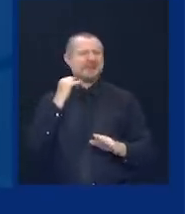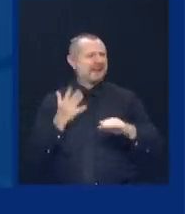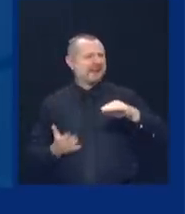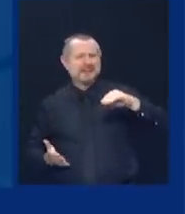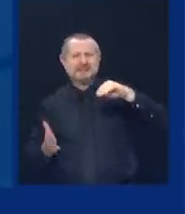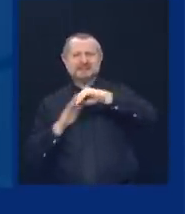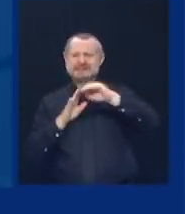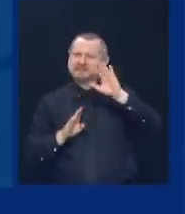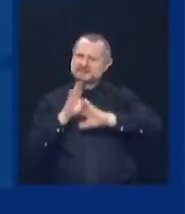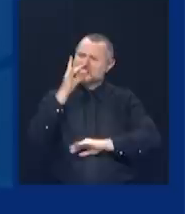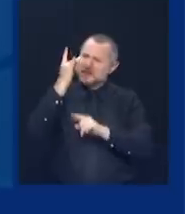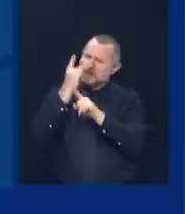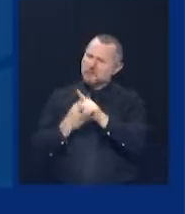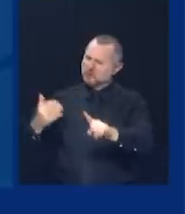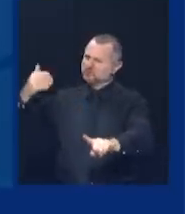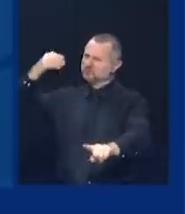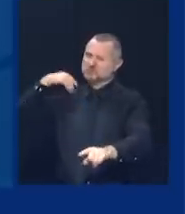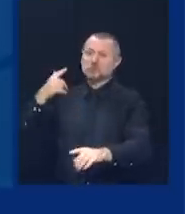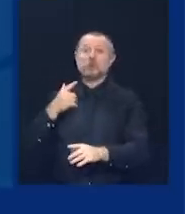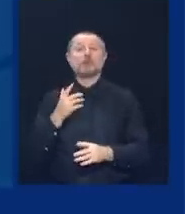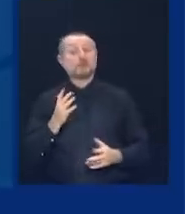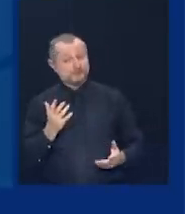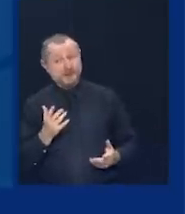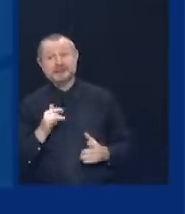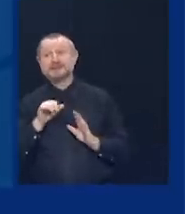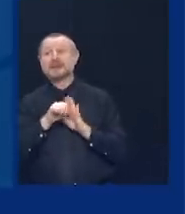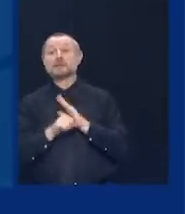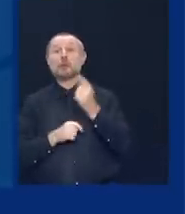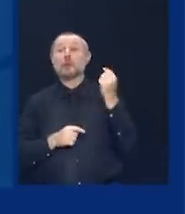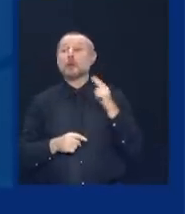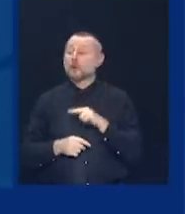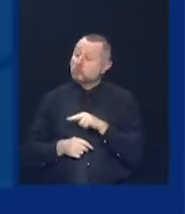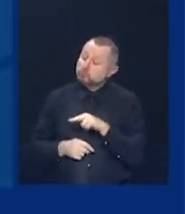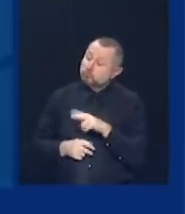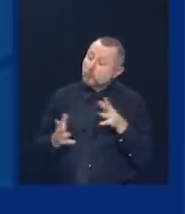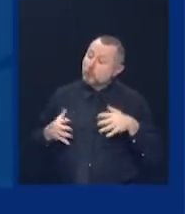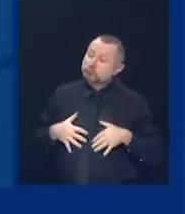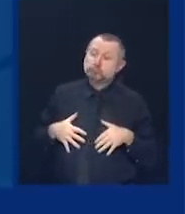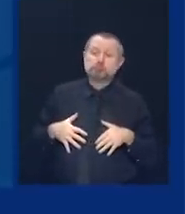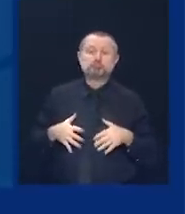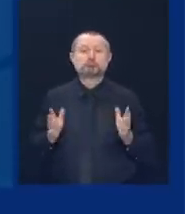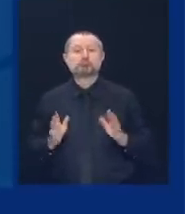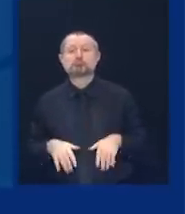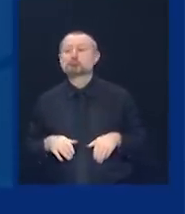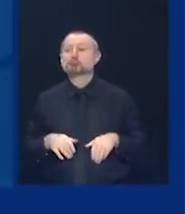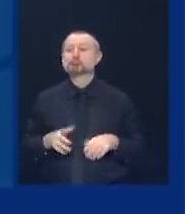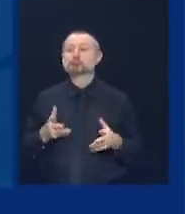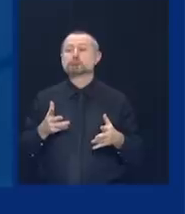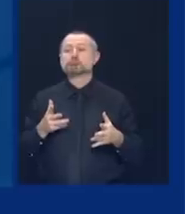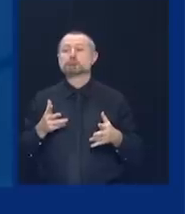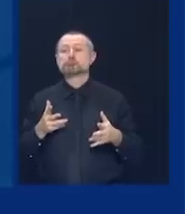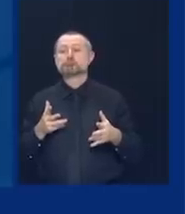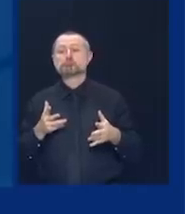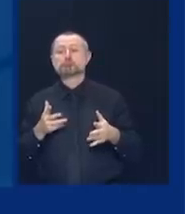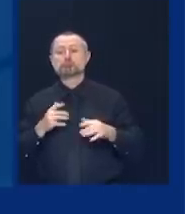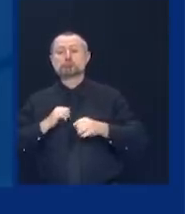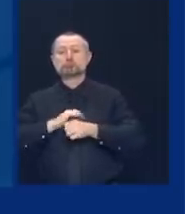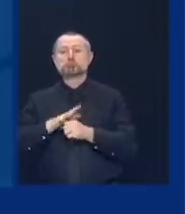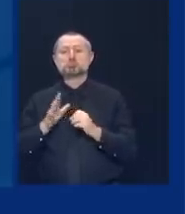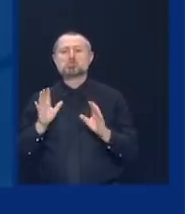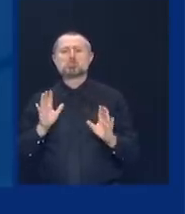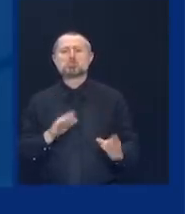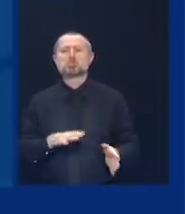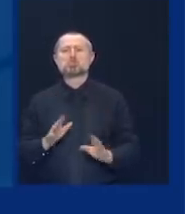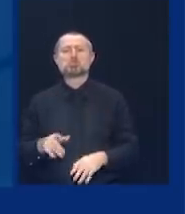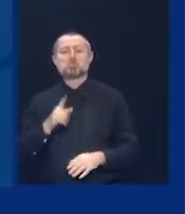ago, they did not have anywhere near the problem. It was a problem that